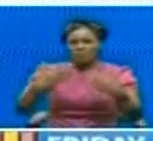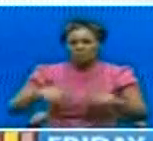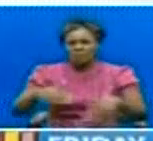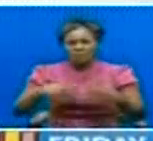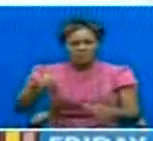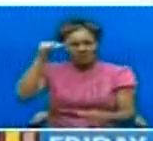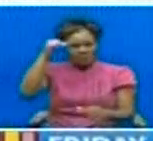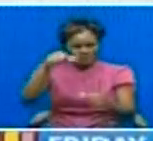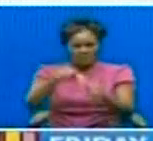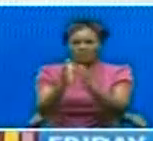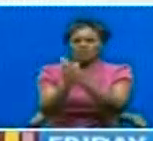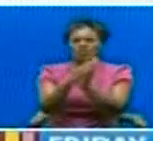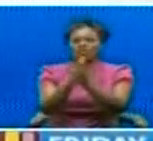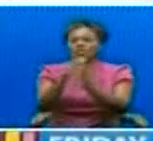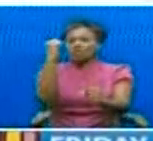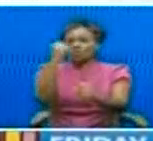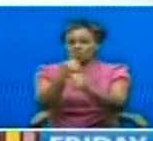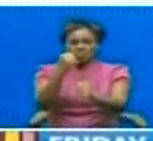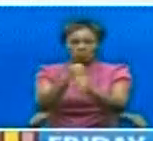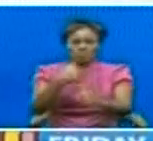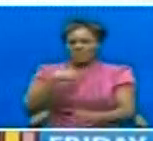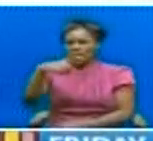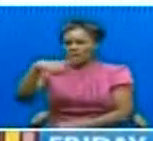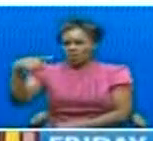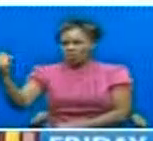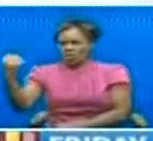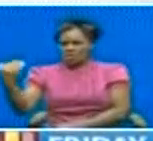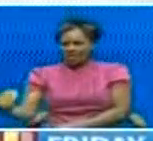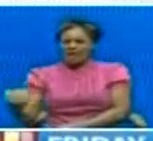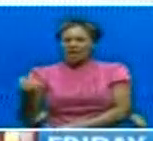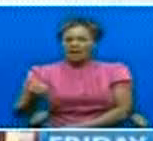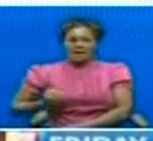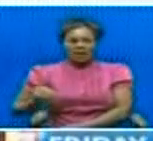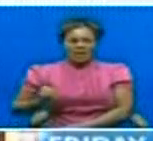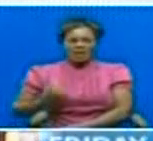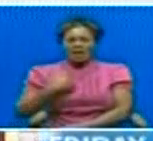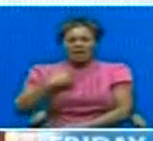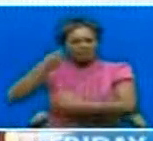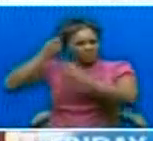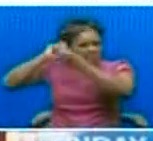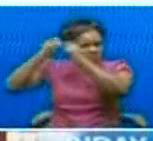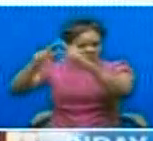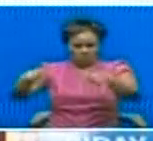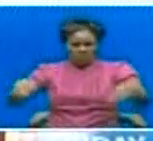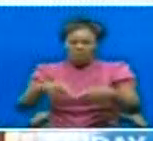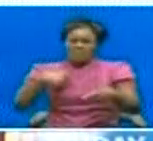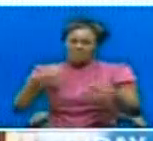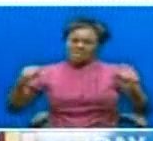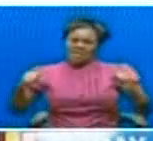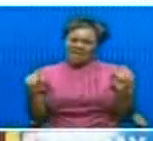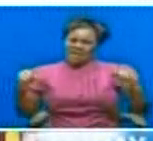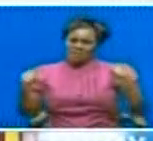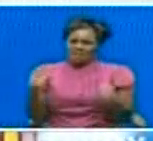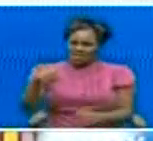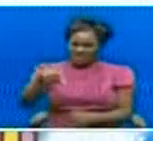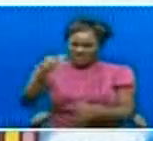I remember that story. I actually did a story. I met this young lady who had a salon, and I was very impressed that